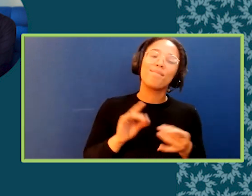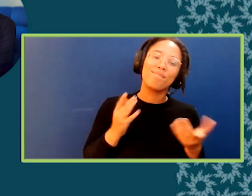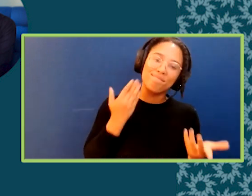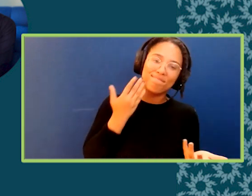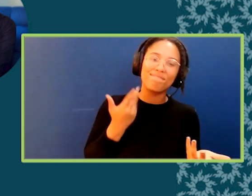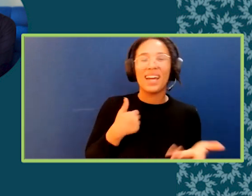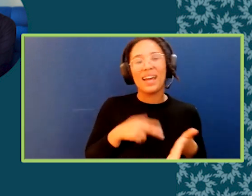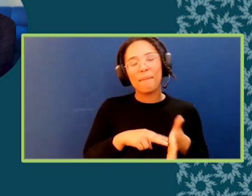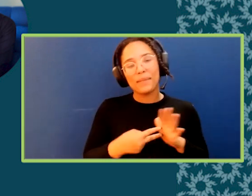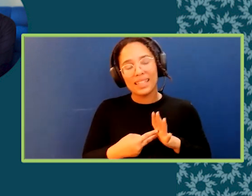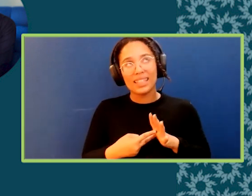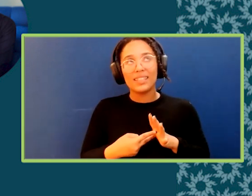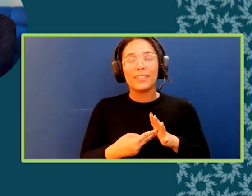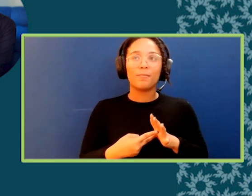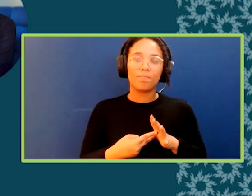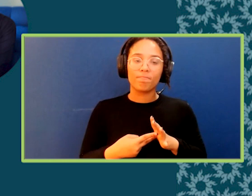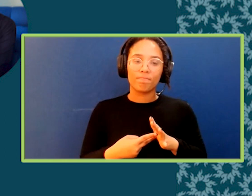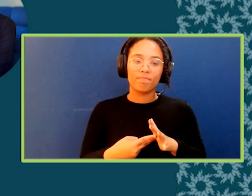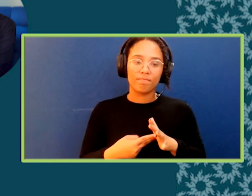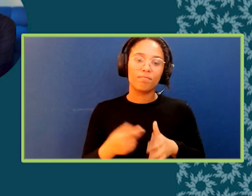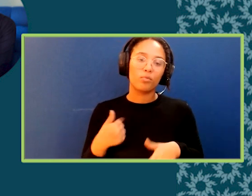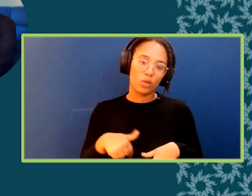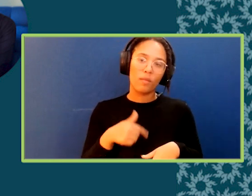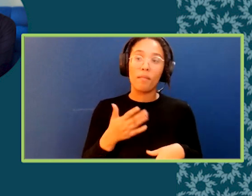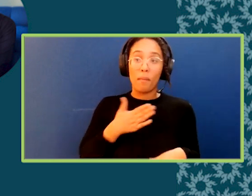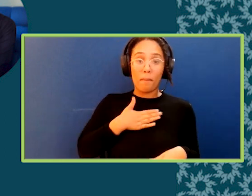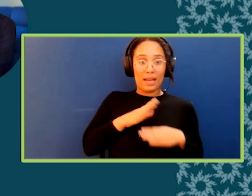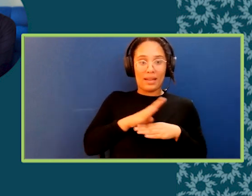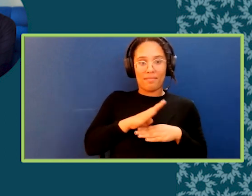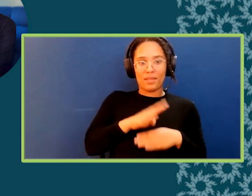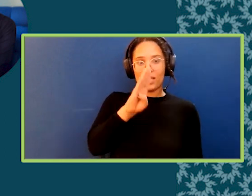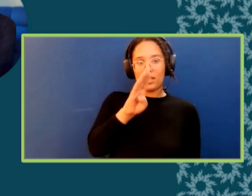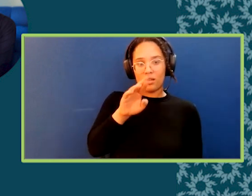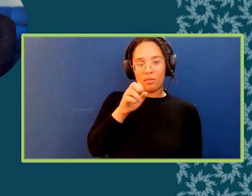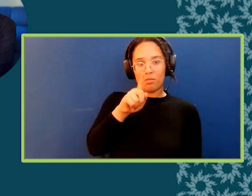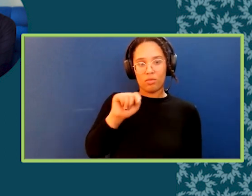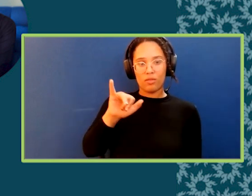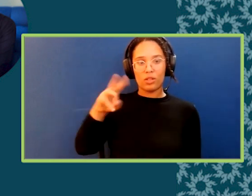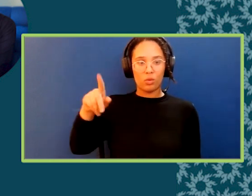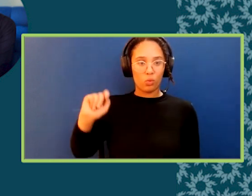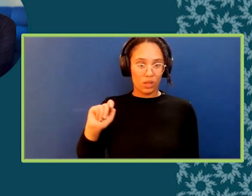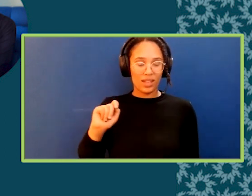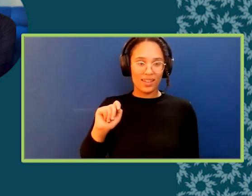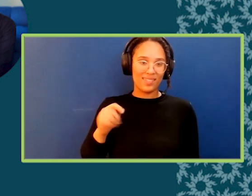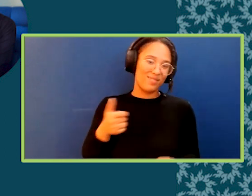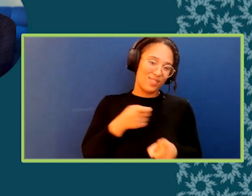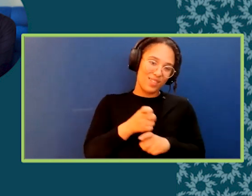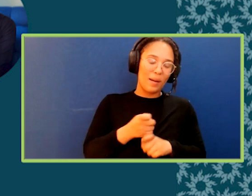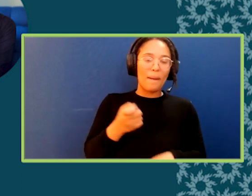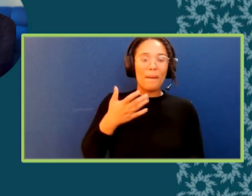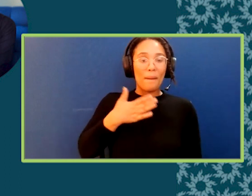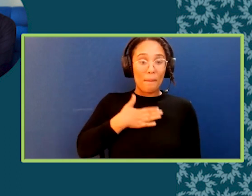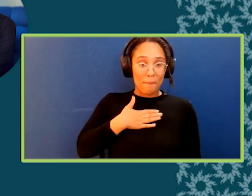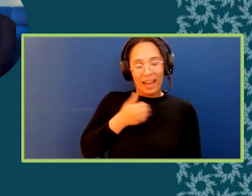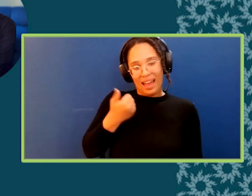so we often joke at Brevity Wit that I'm the consultant when your question is how, not why. So I don't spend a lot of time with the people who are like,